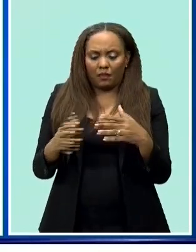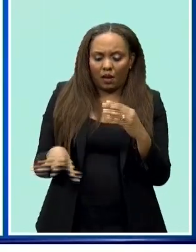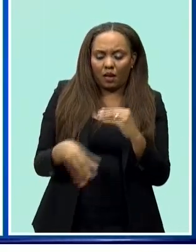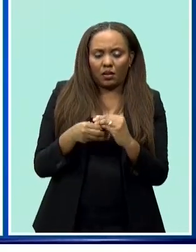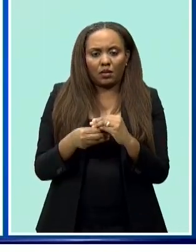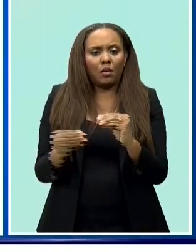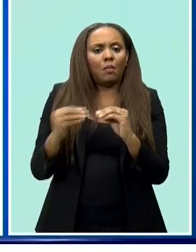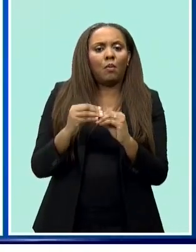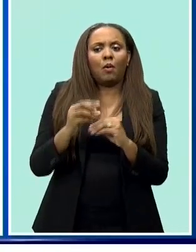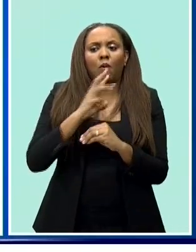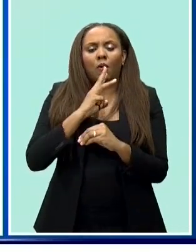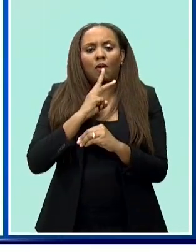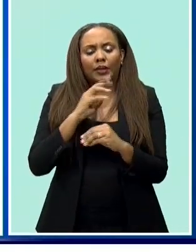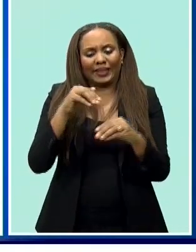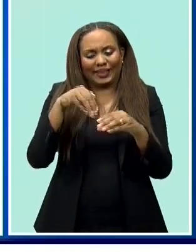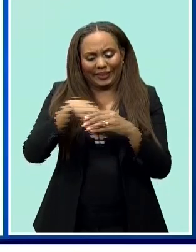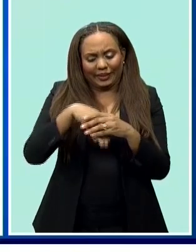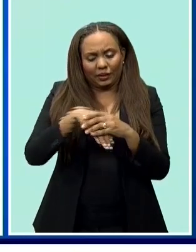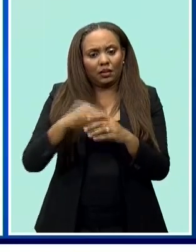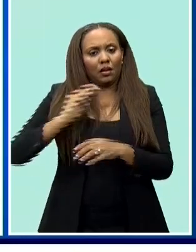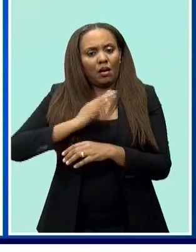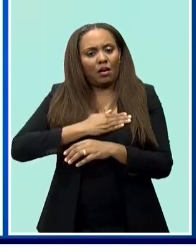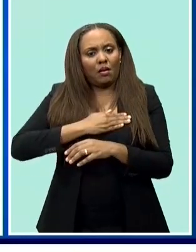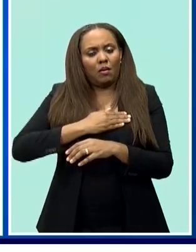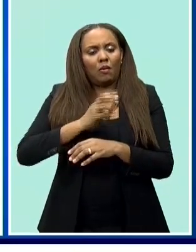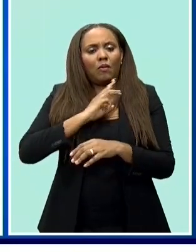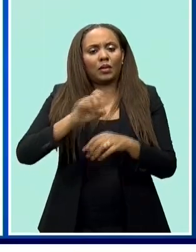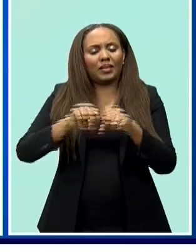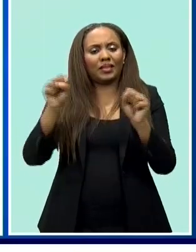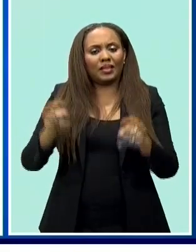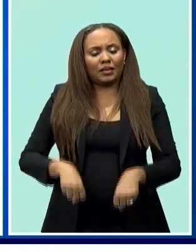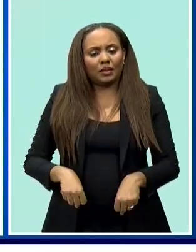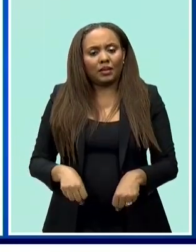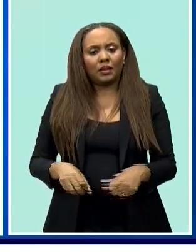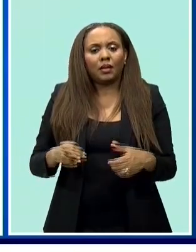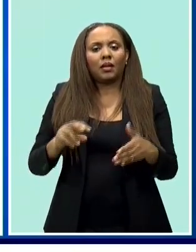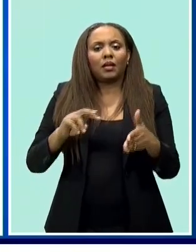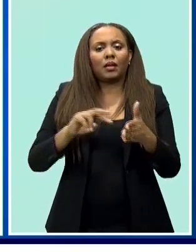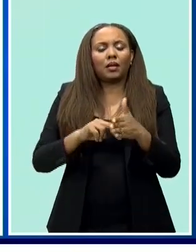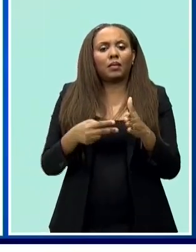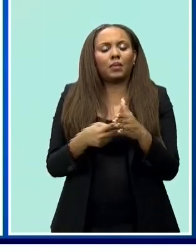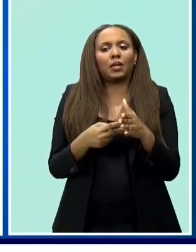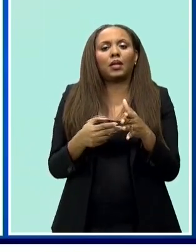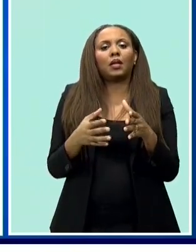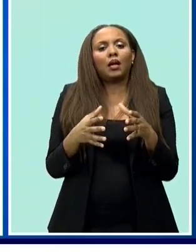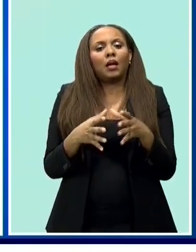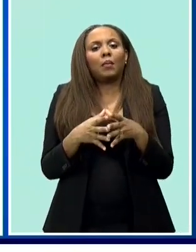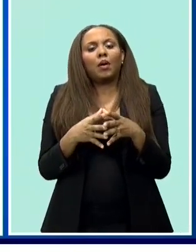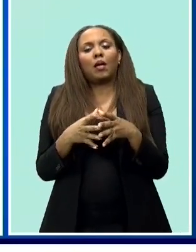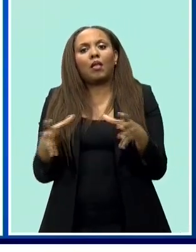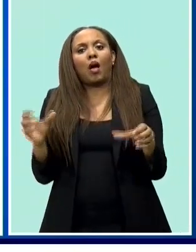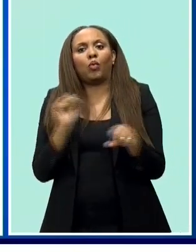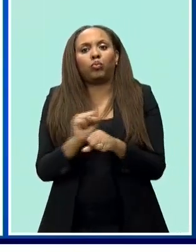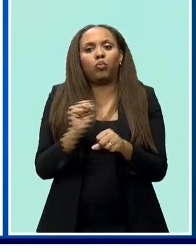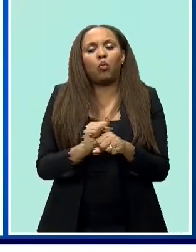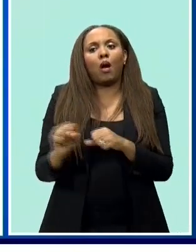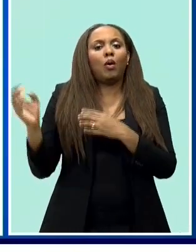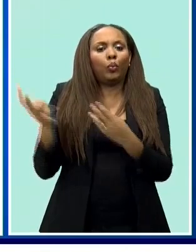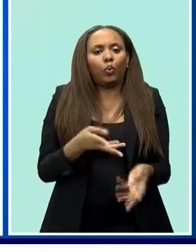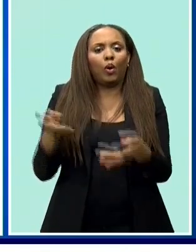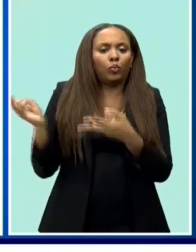the system. This means that initially the network distribution system will be highly pressurized. And so our